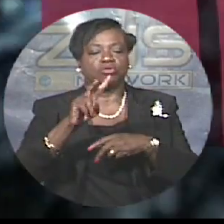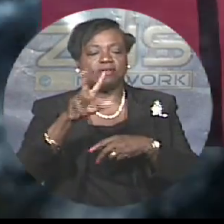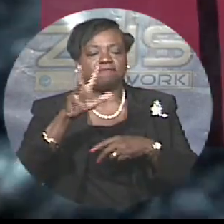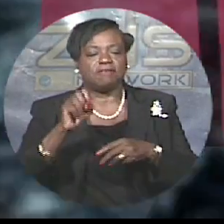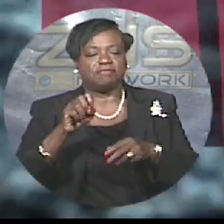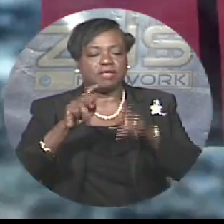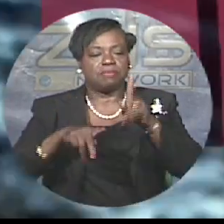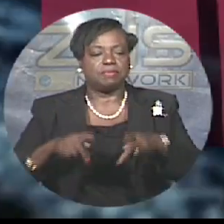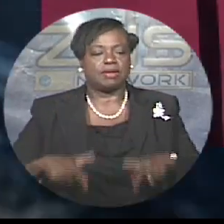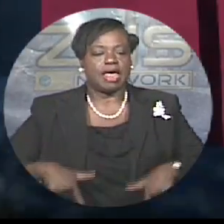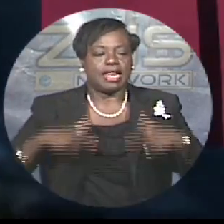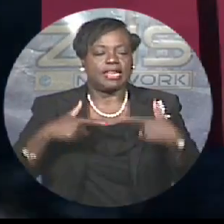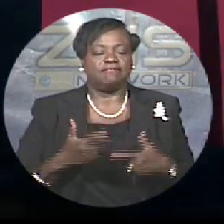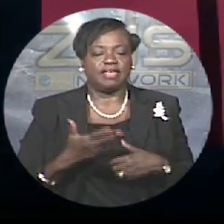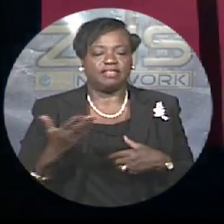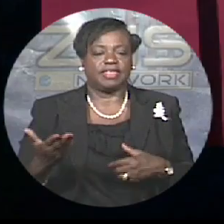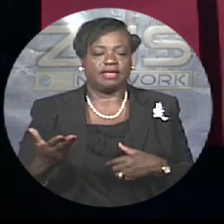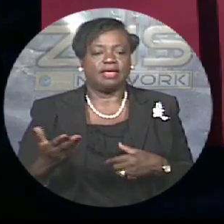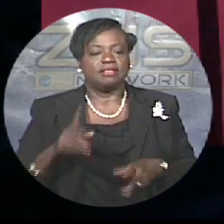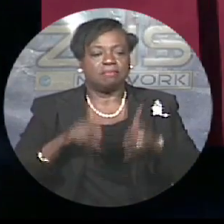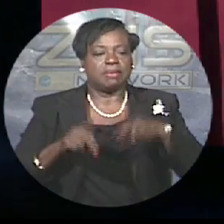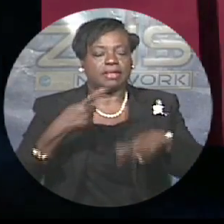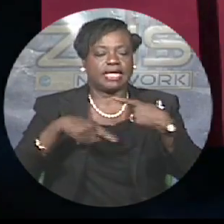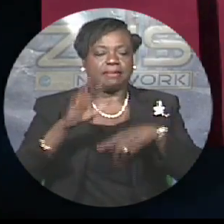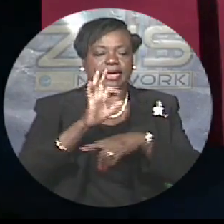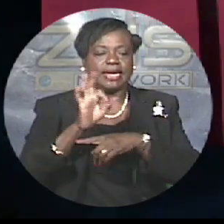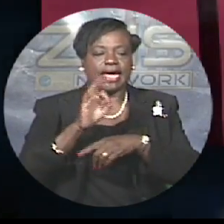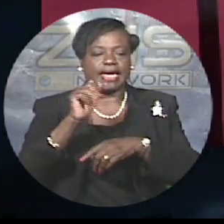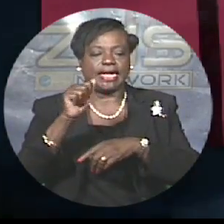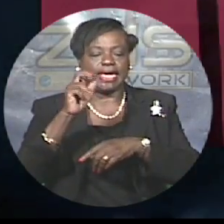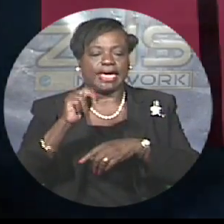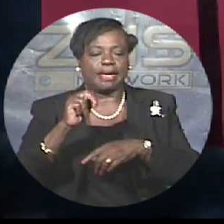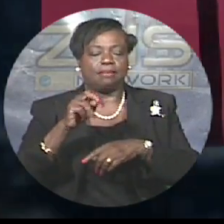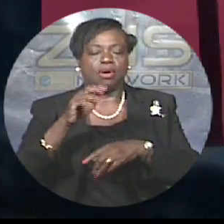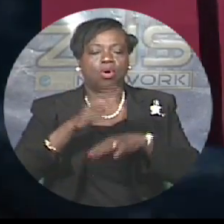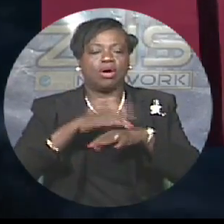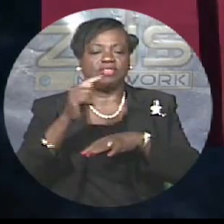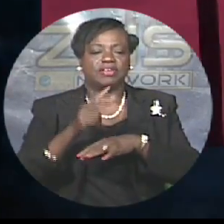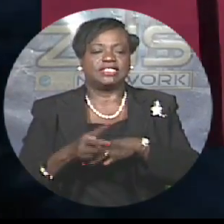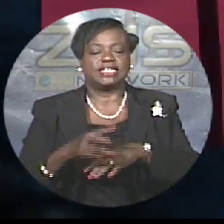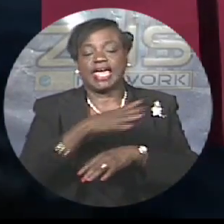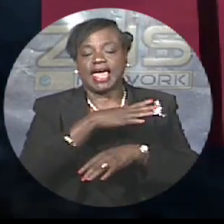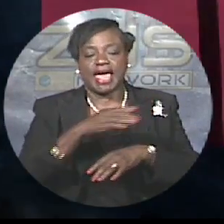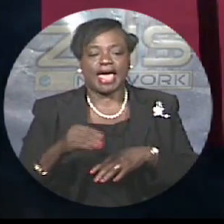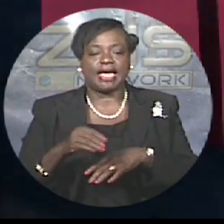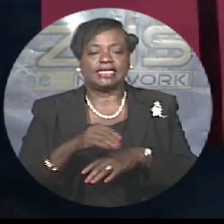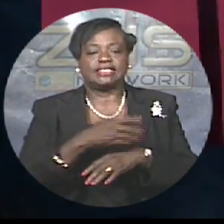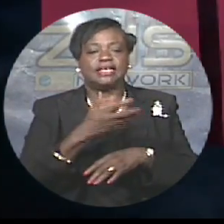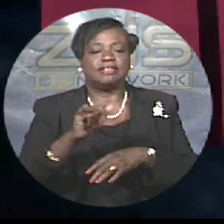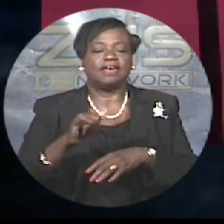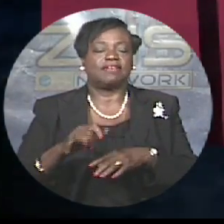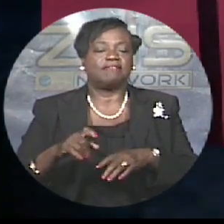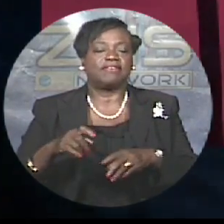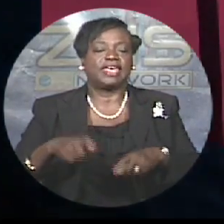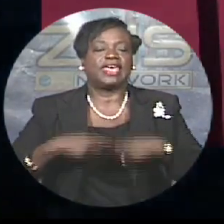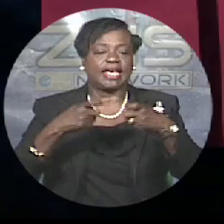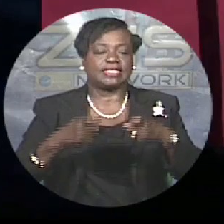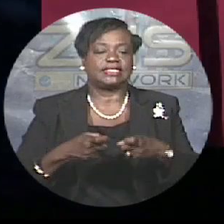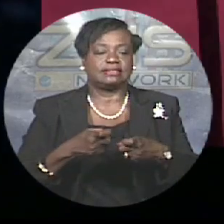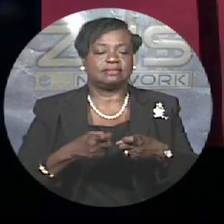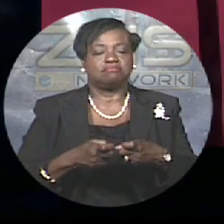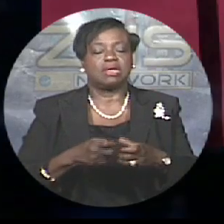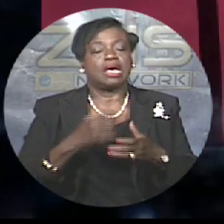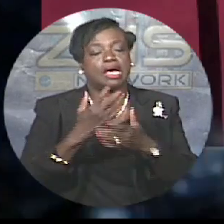says residents arrived from the airport around 9 a.m. Wednesday, and the facility is structured to accommodate guests comfortably. I have sufficient